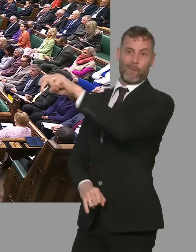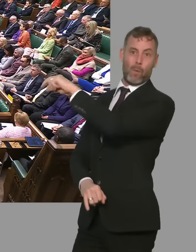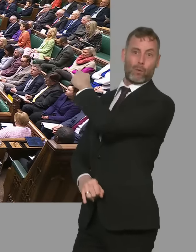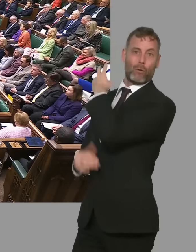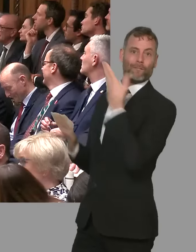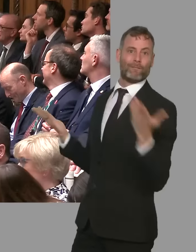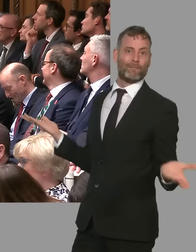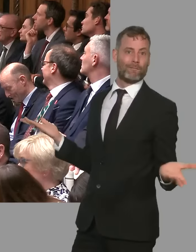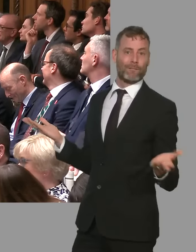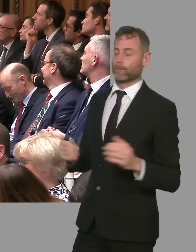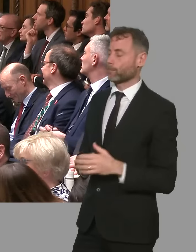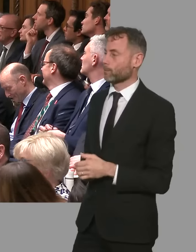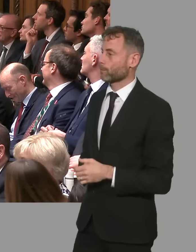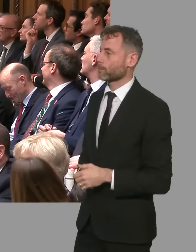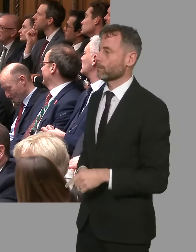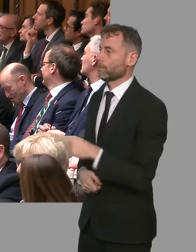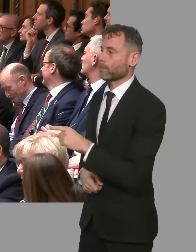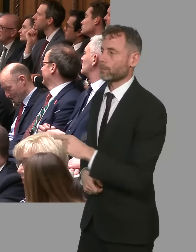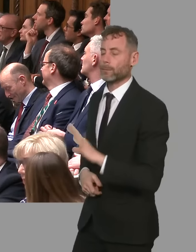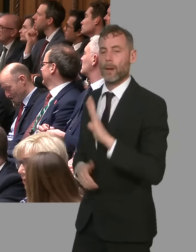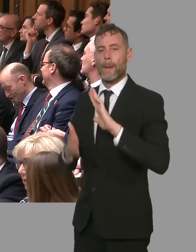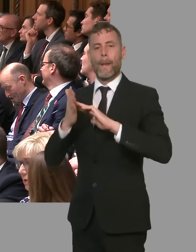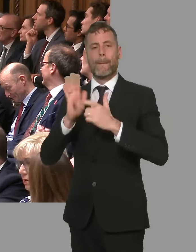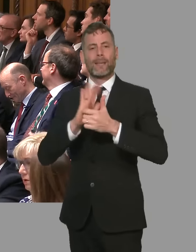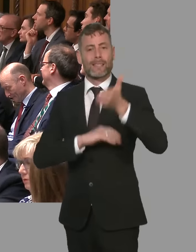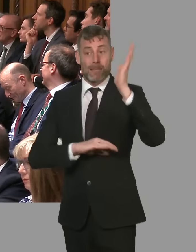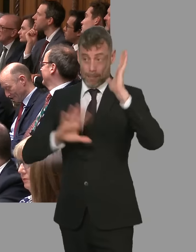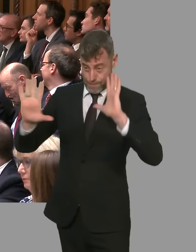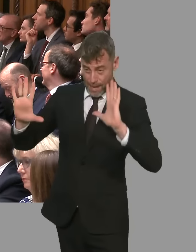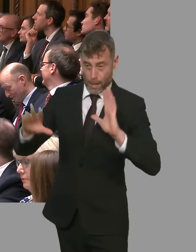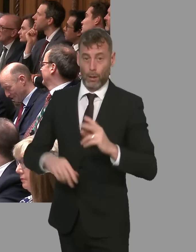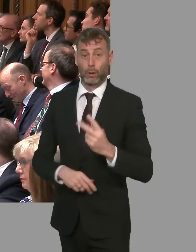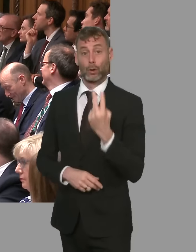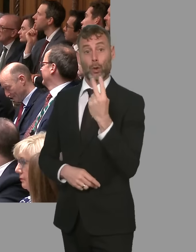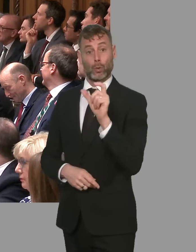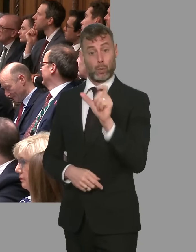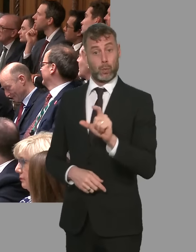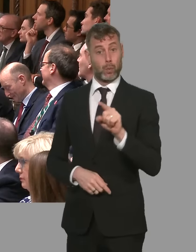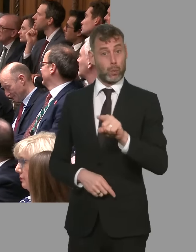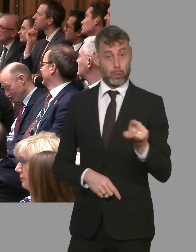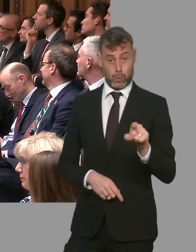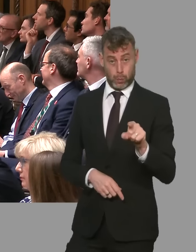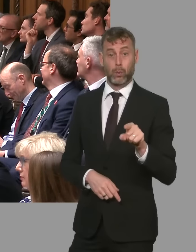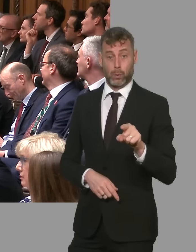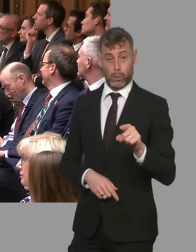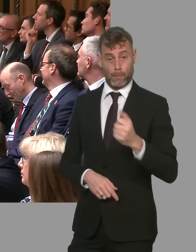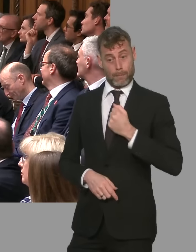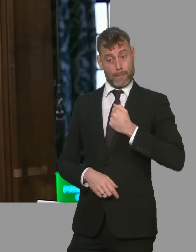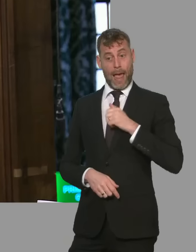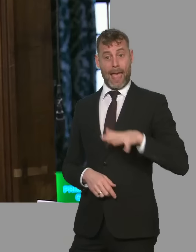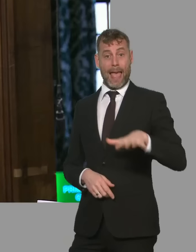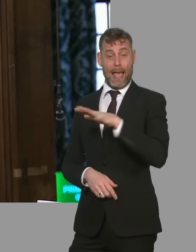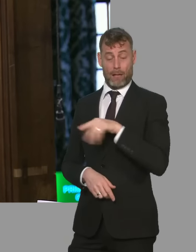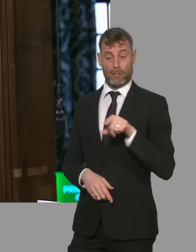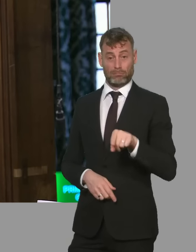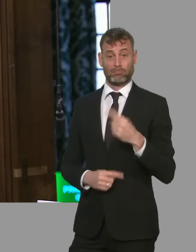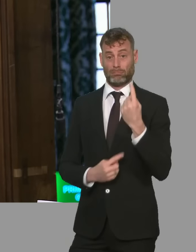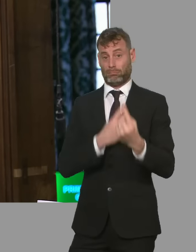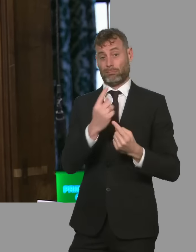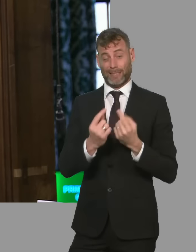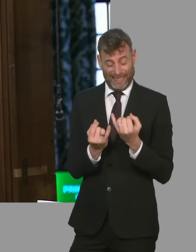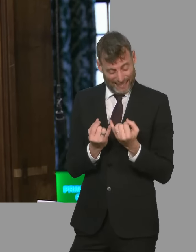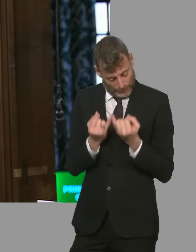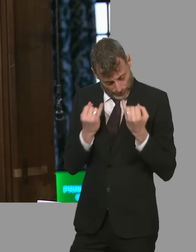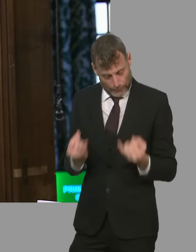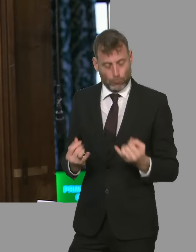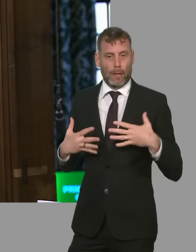constituency recently suffered serious health problems. The NHS was there for them, as you would expect,